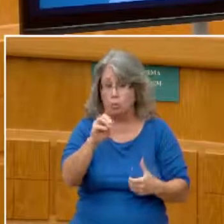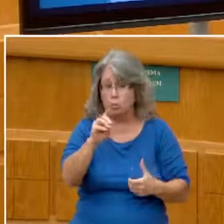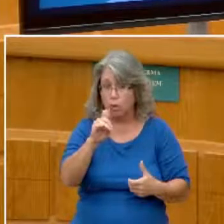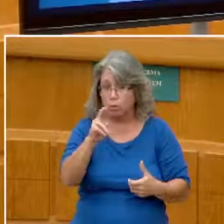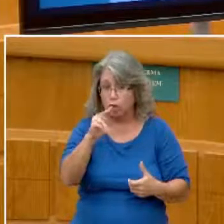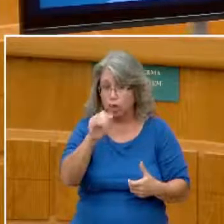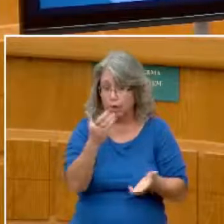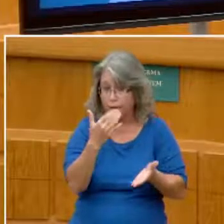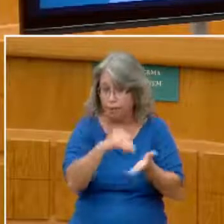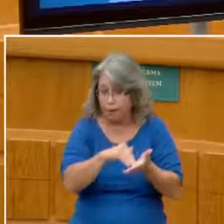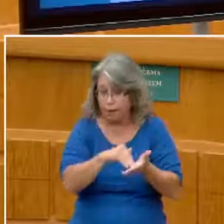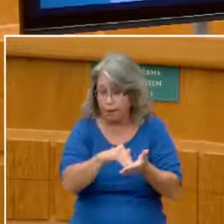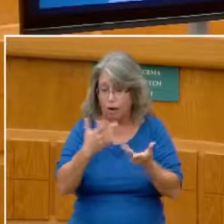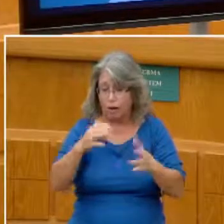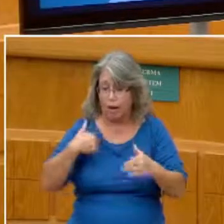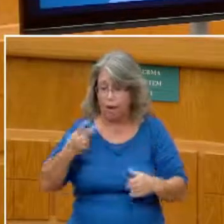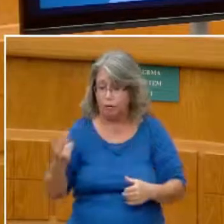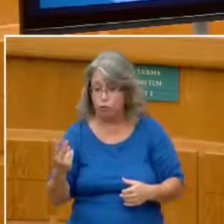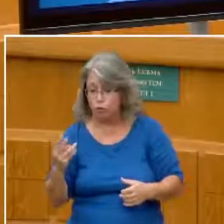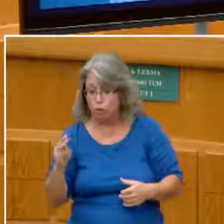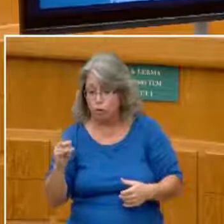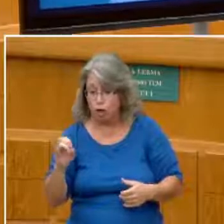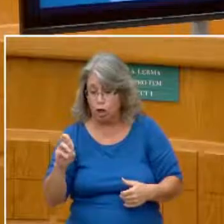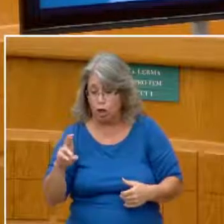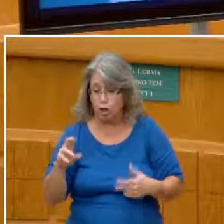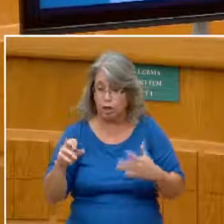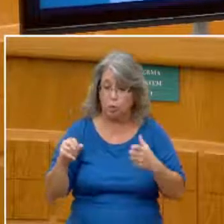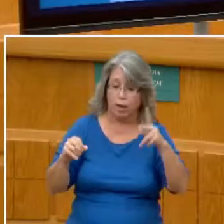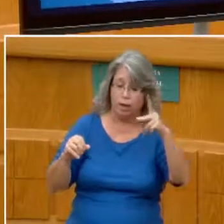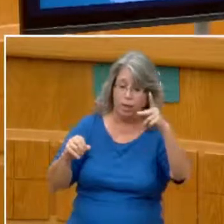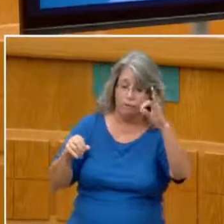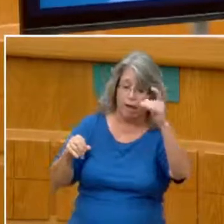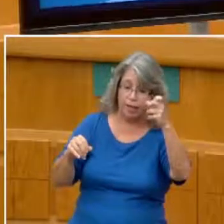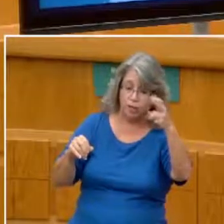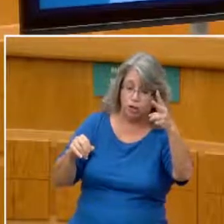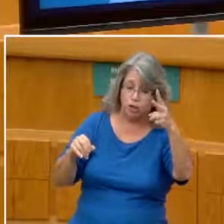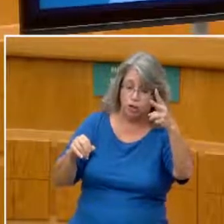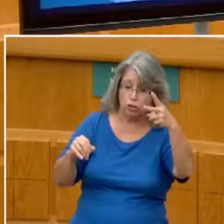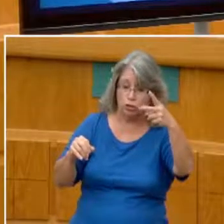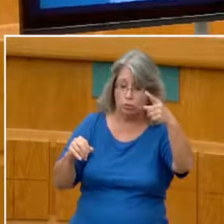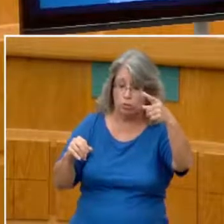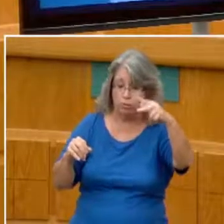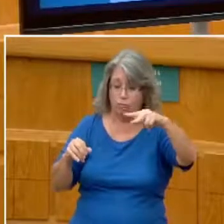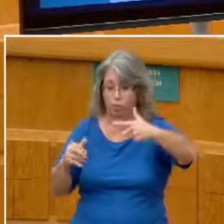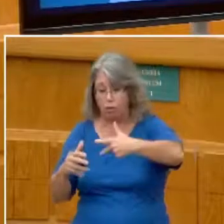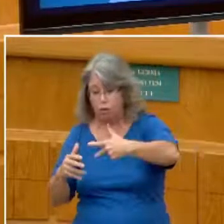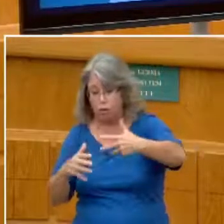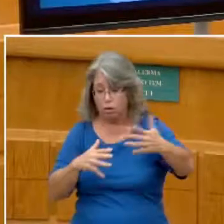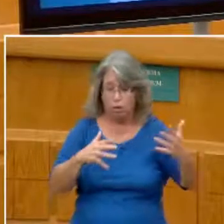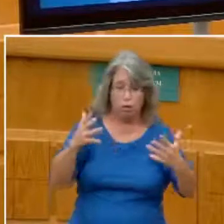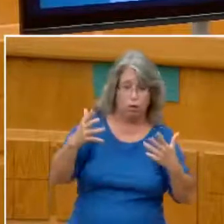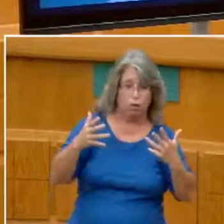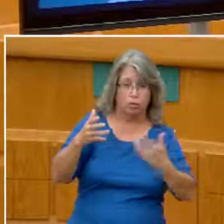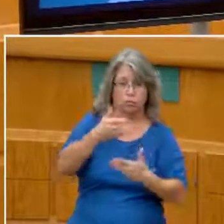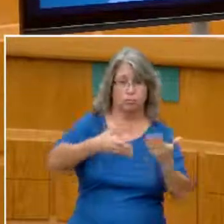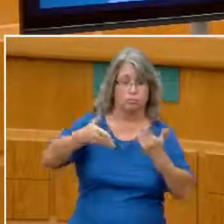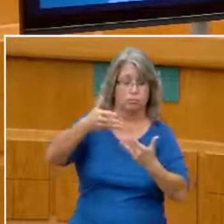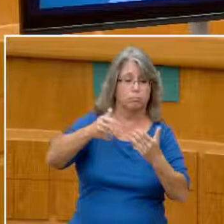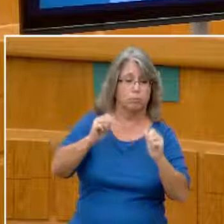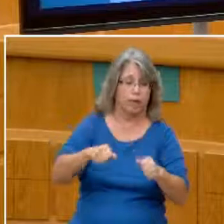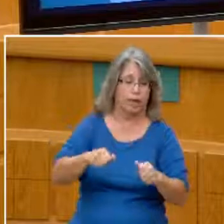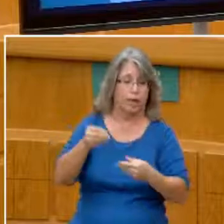do you want a Pfizer mixed with your Moderna, or do you want a J&J? And so those are your options.